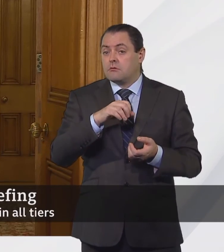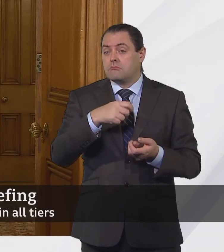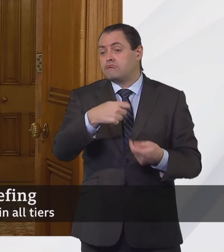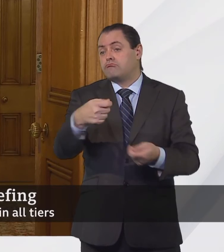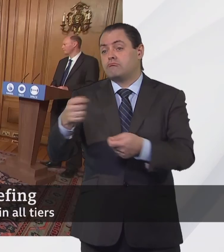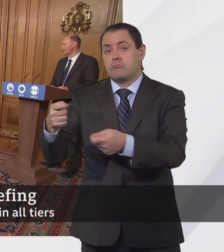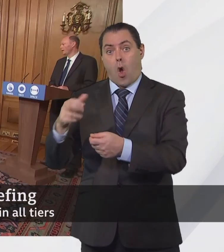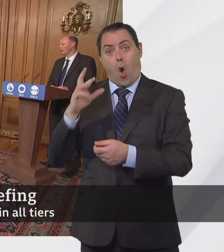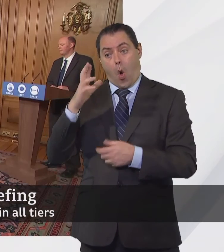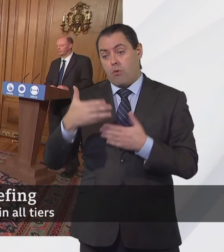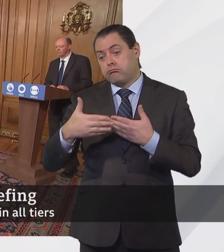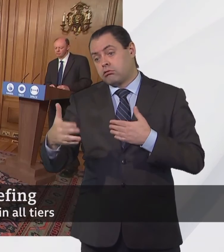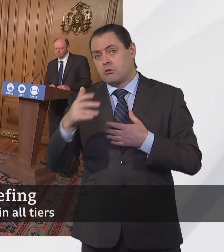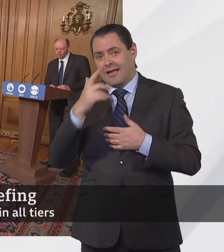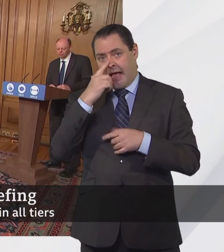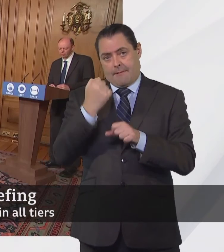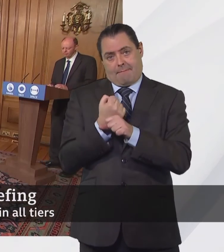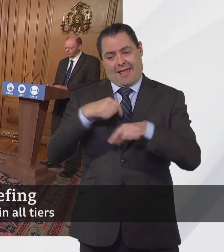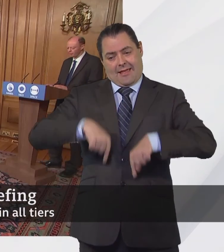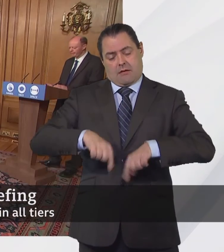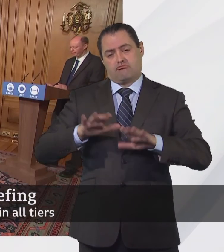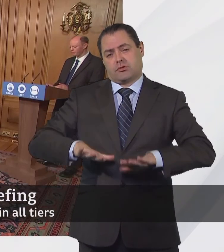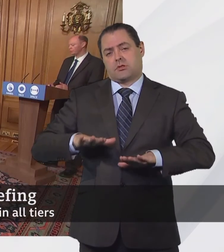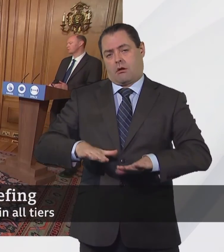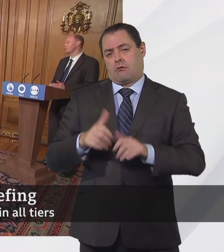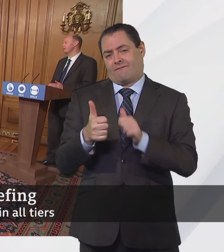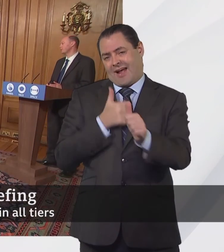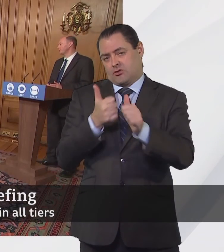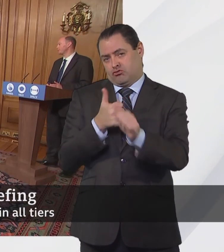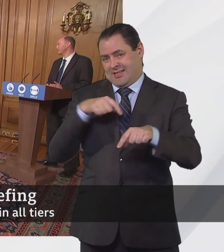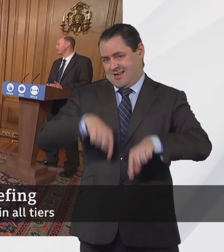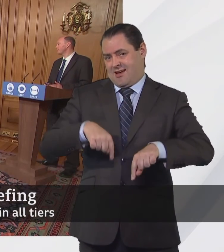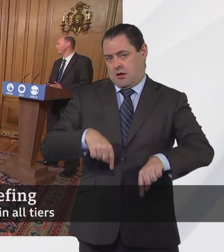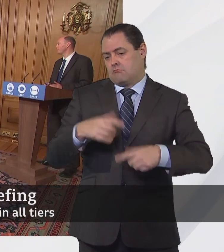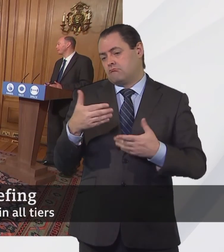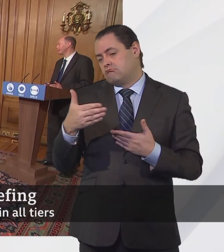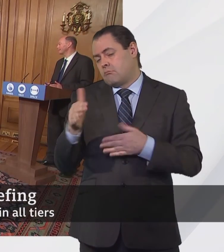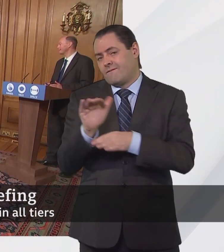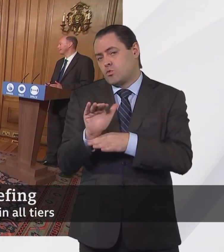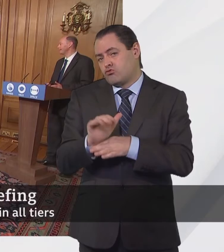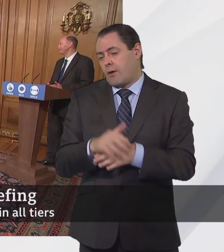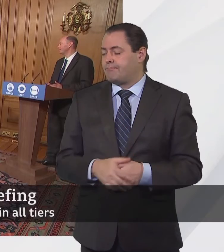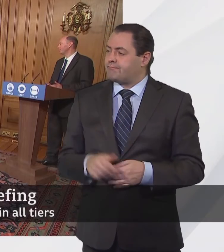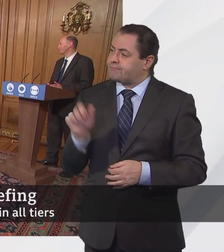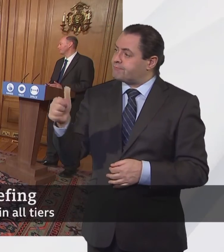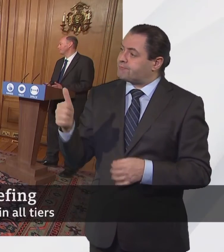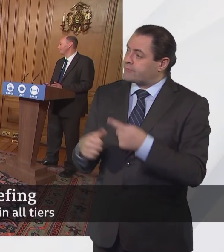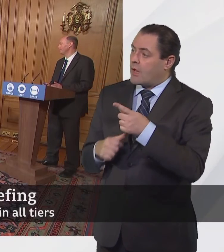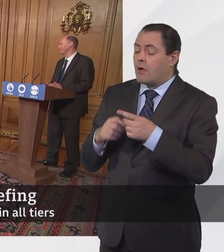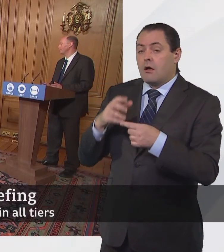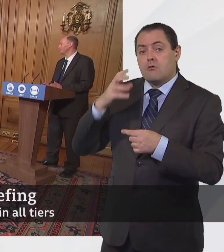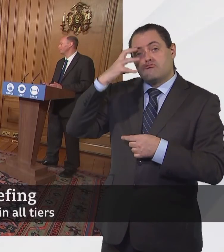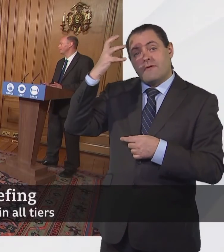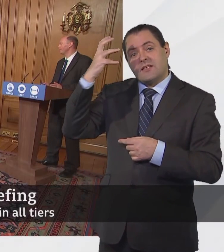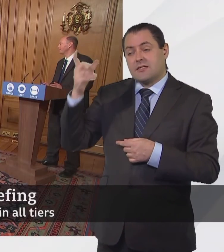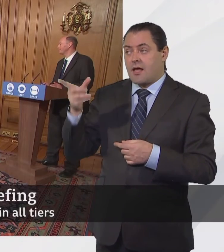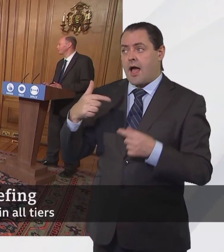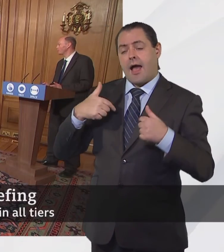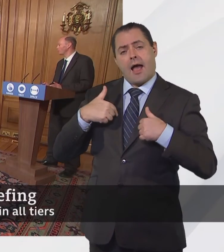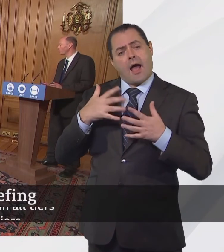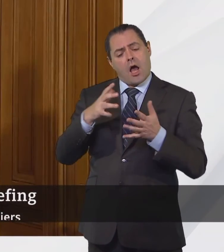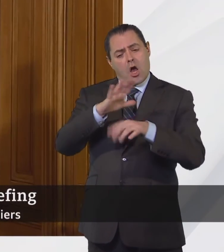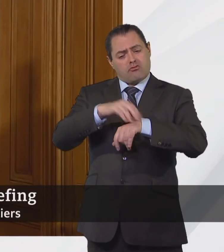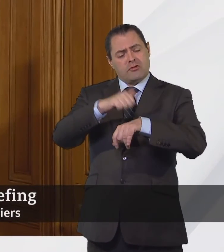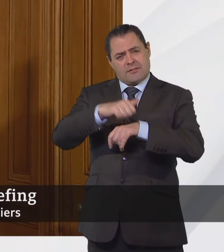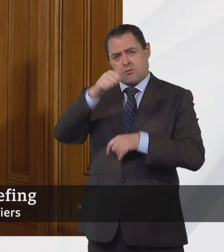country ourselves. In terms of Christmas, Christmas will increase the risk. Everyone knows that, and that's not a secret